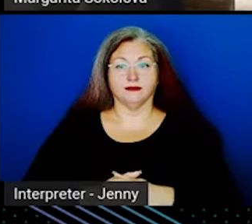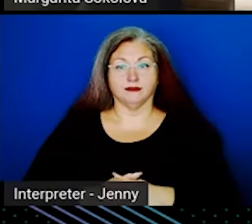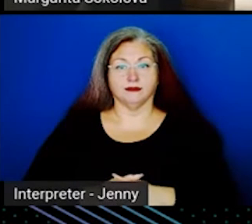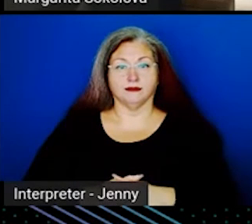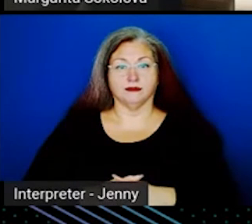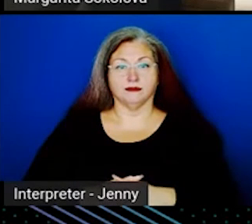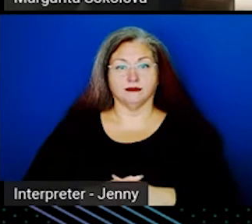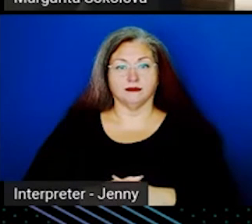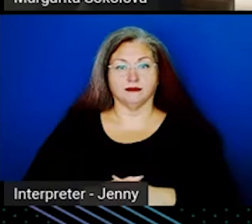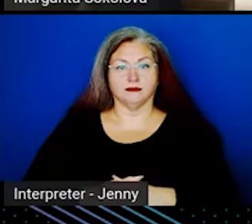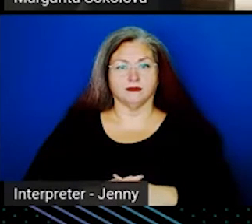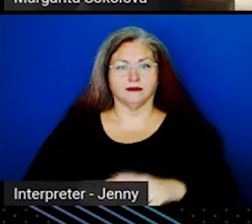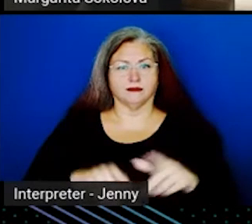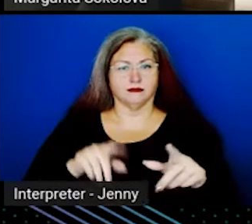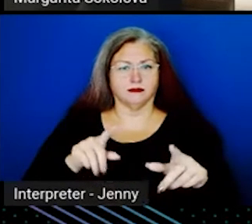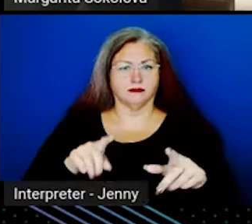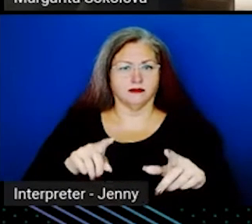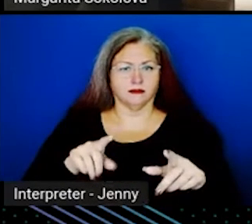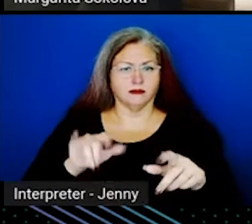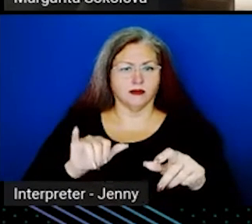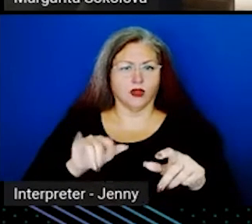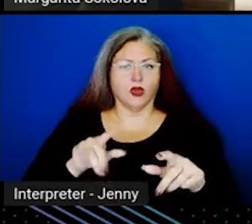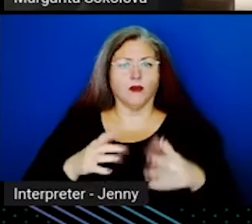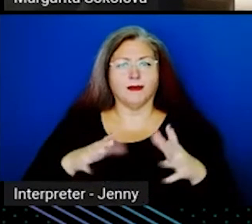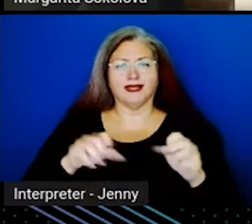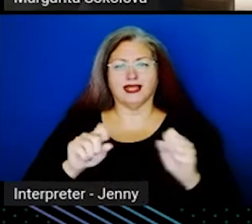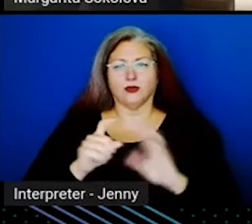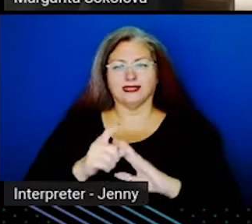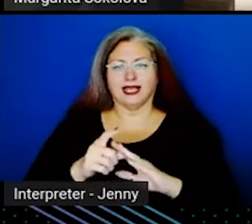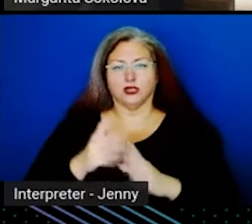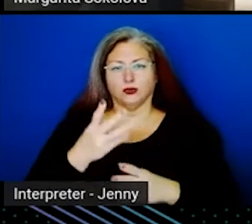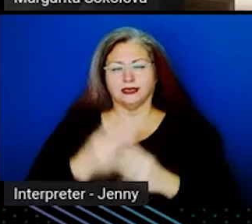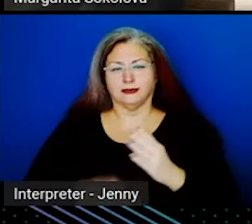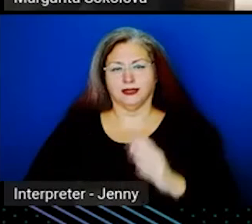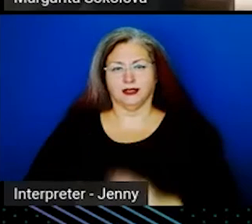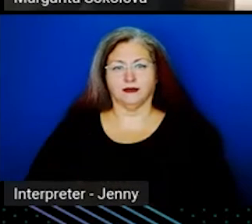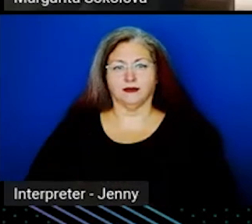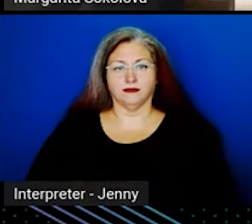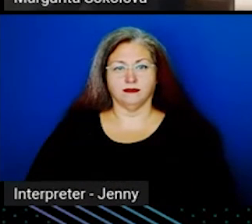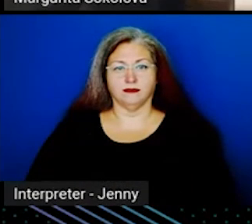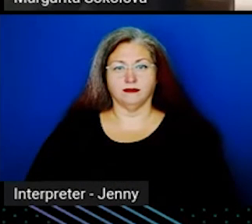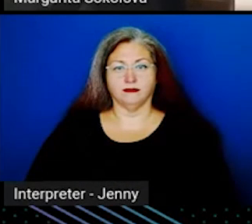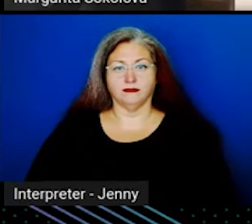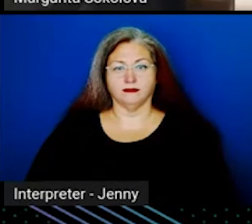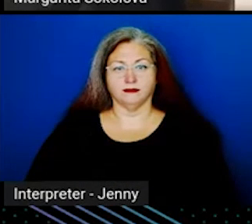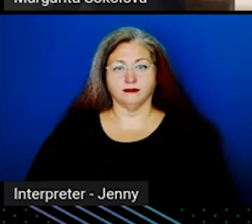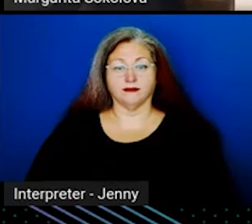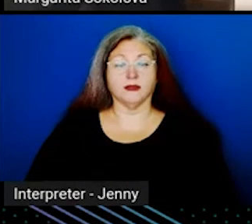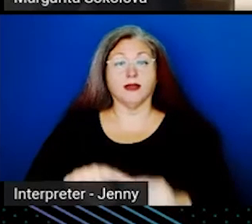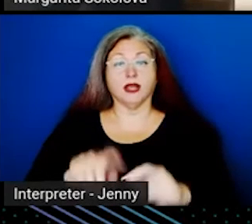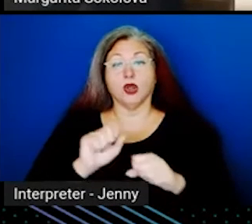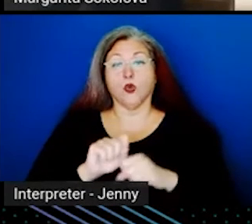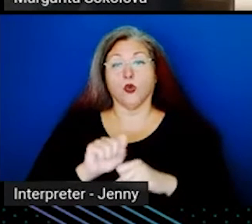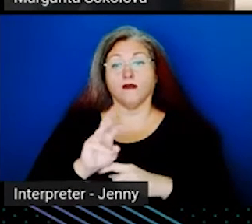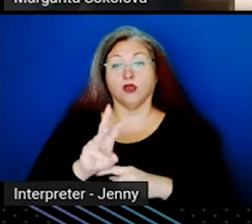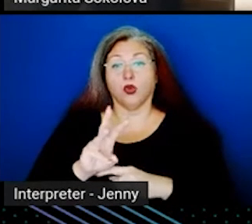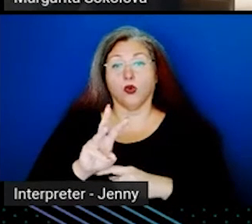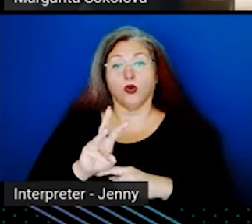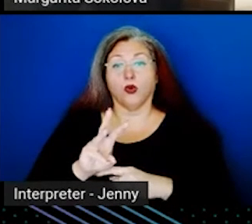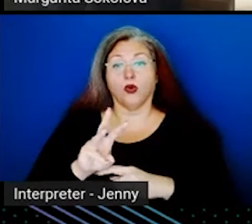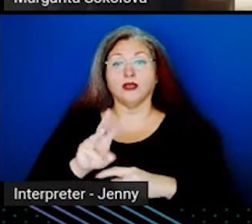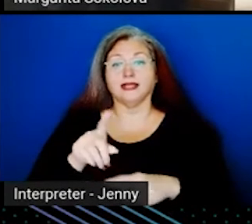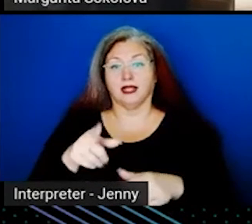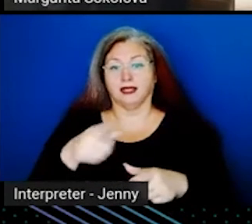This should no longer, well, that might take a sec to disappear. But the workflow completed and my pull request is